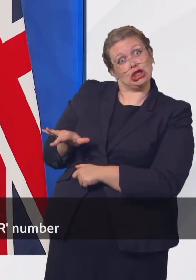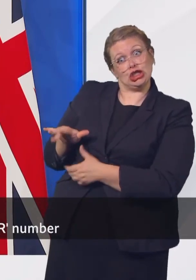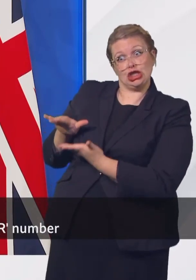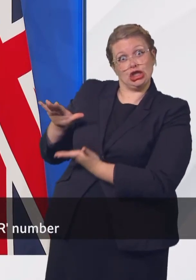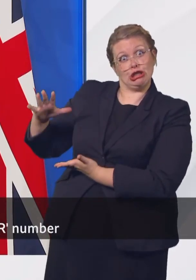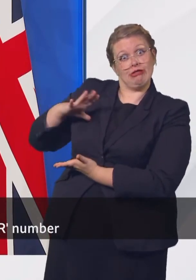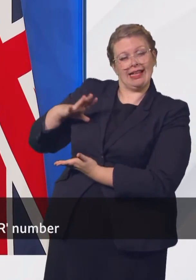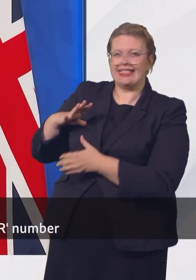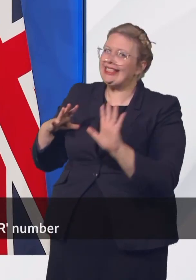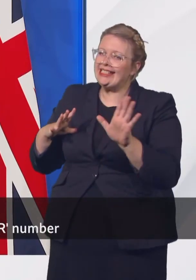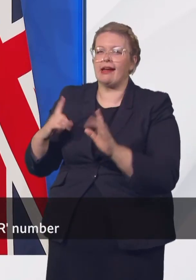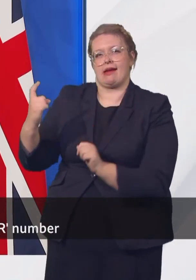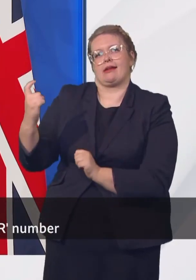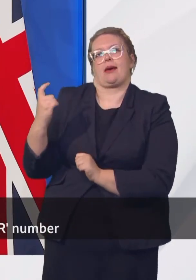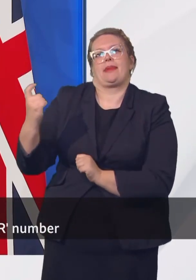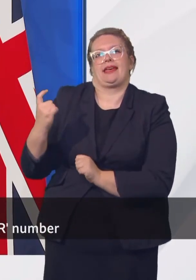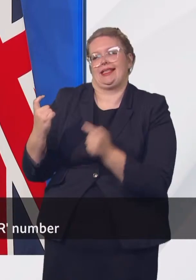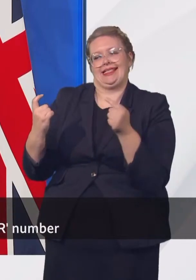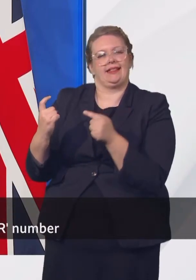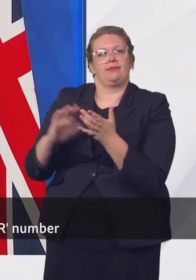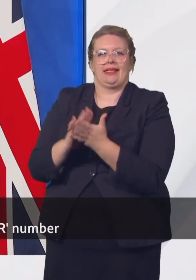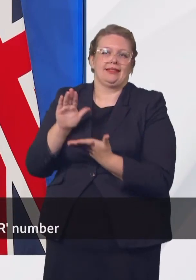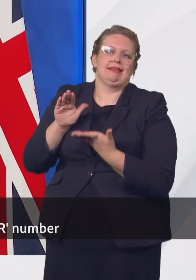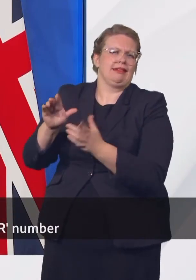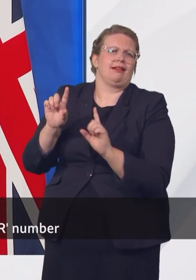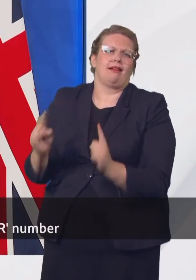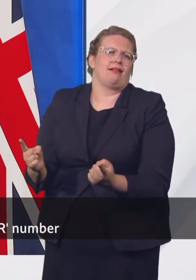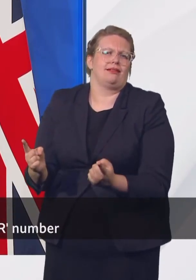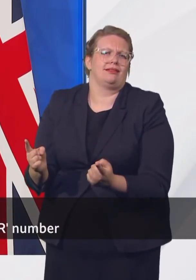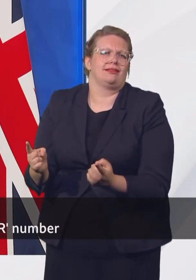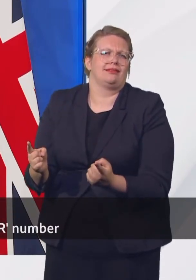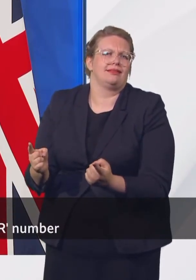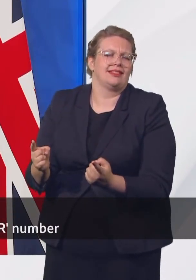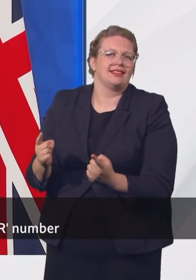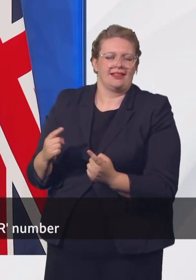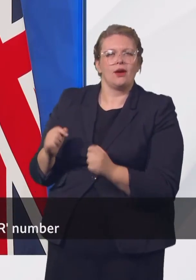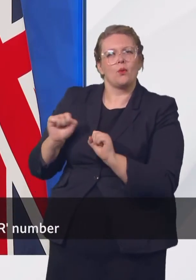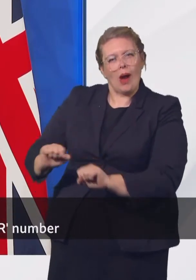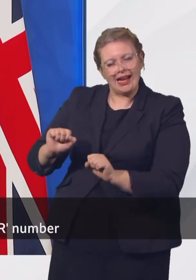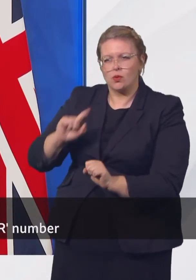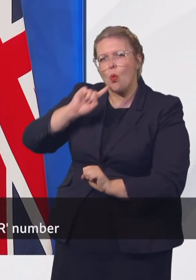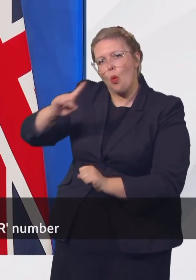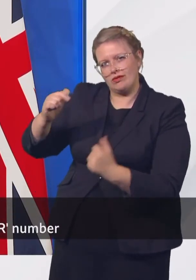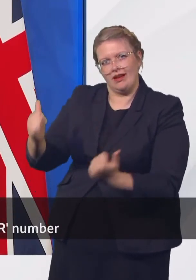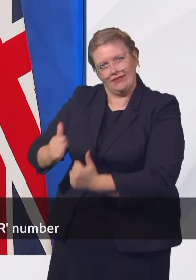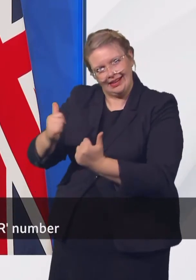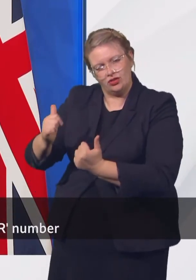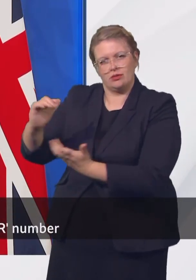roll out. And I'll ask JVT to set out the